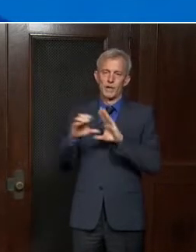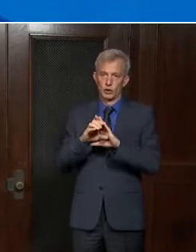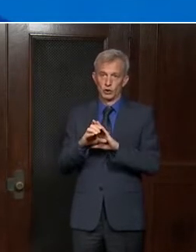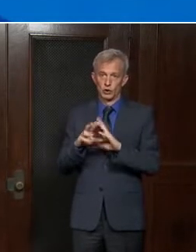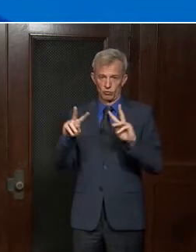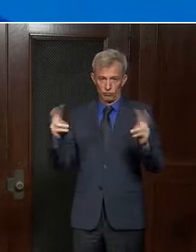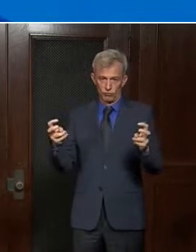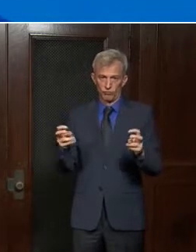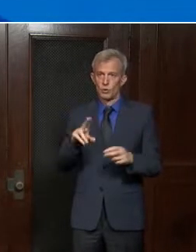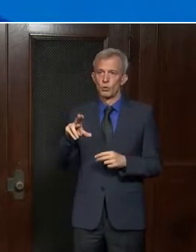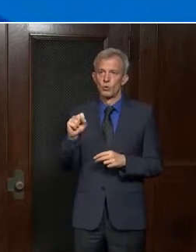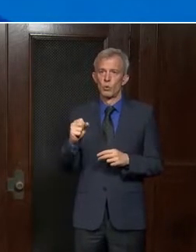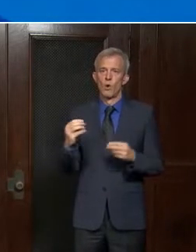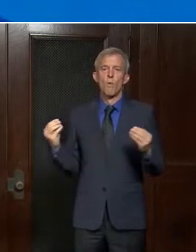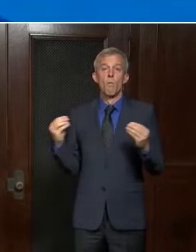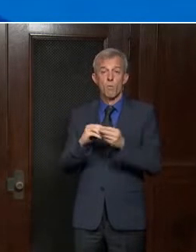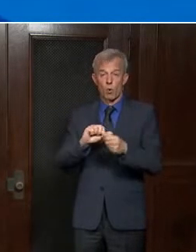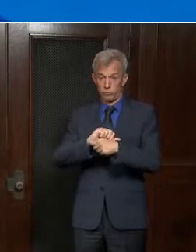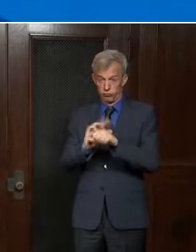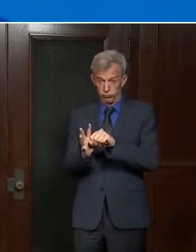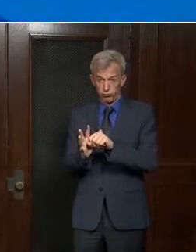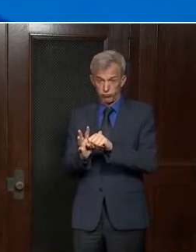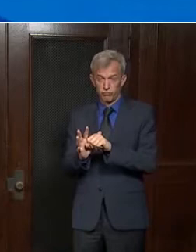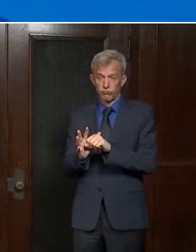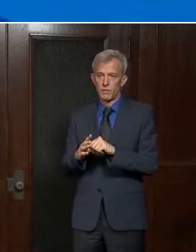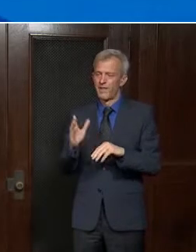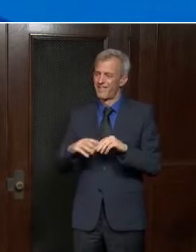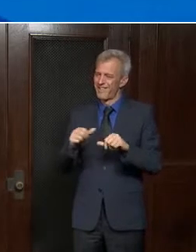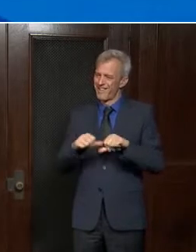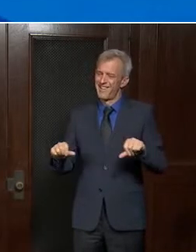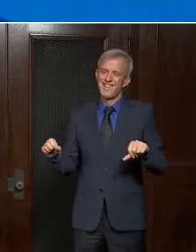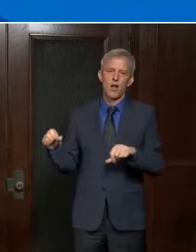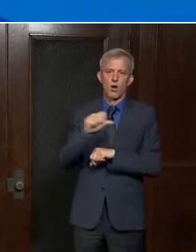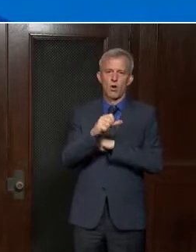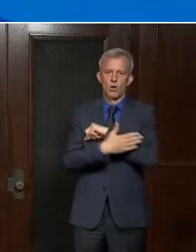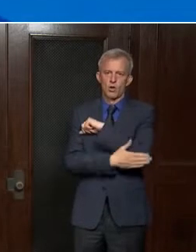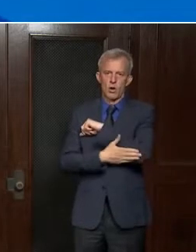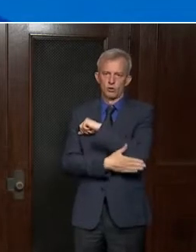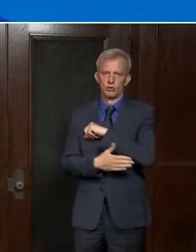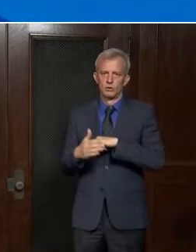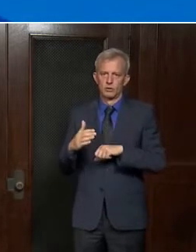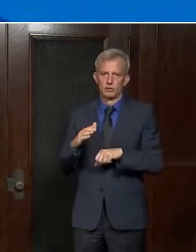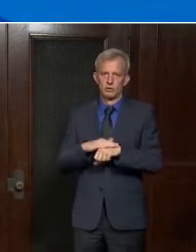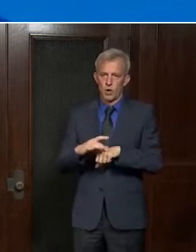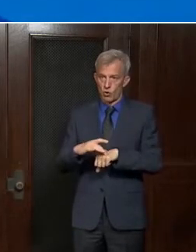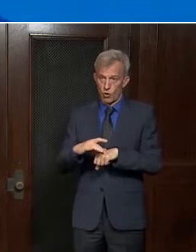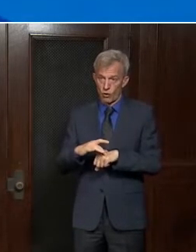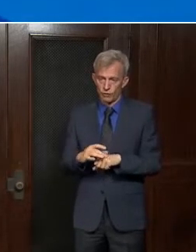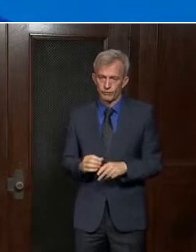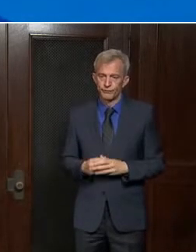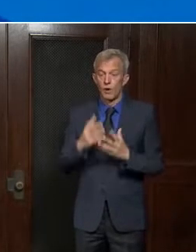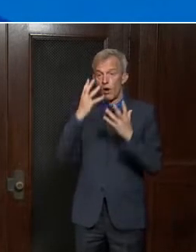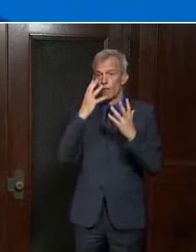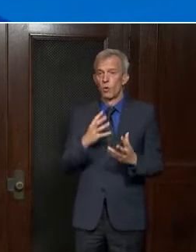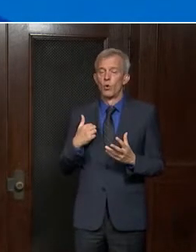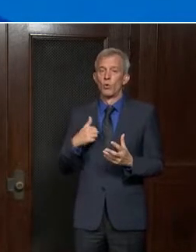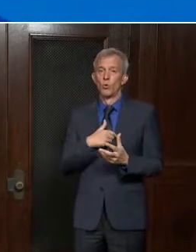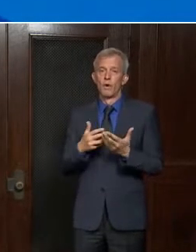more cases of COVID-19 than any other nation on earth. And unfortunately, we have